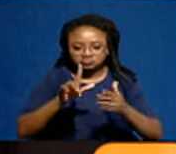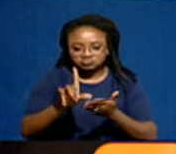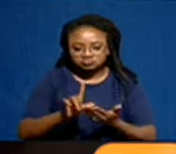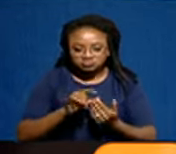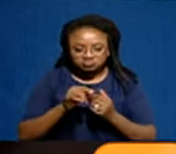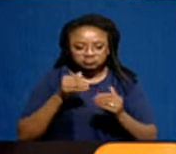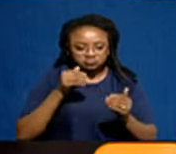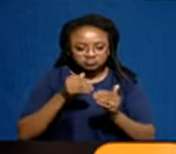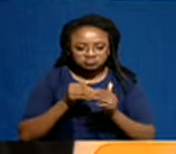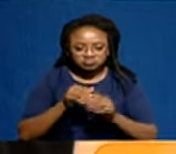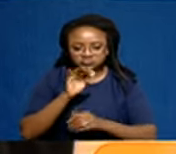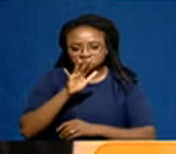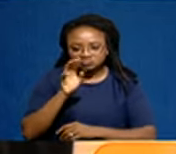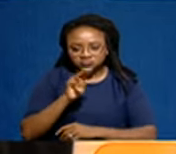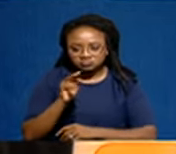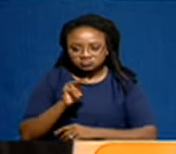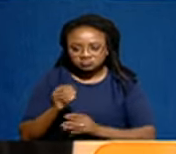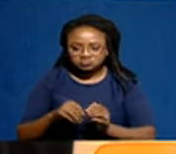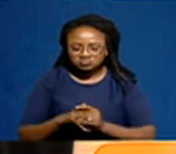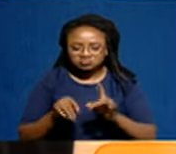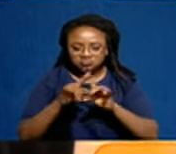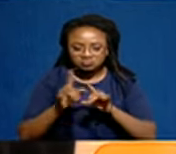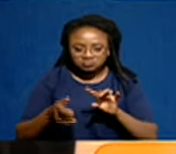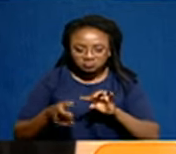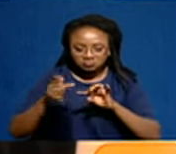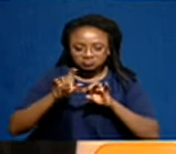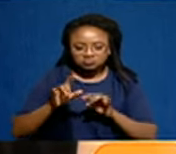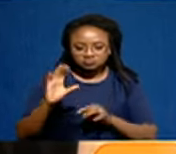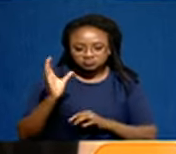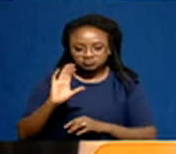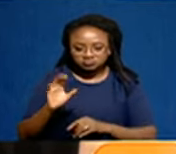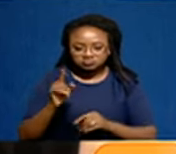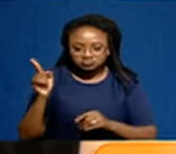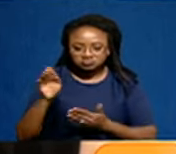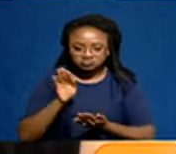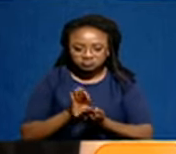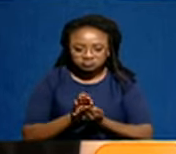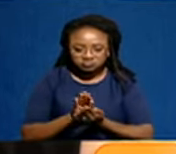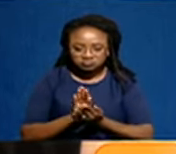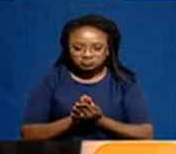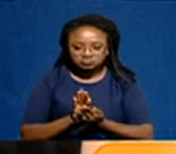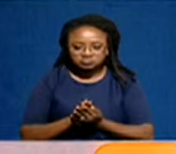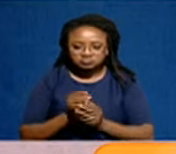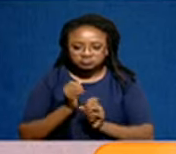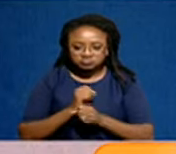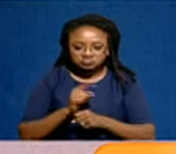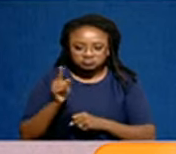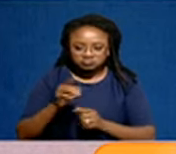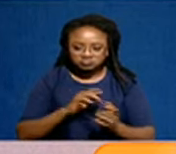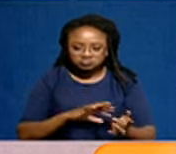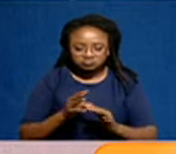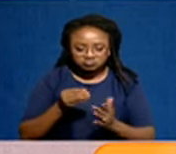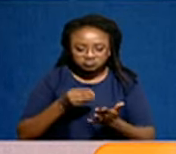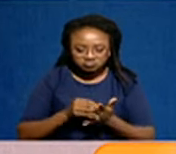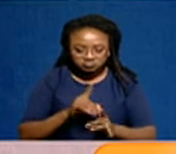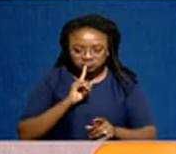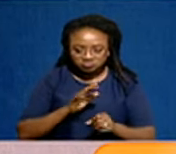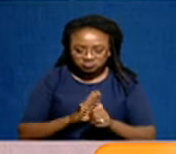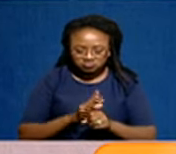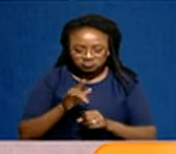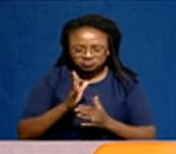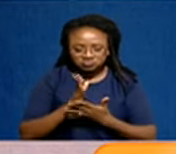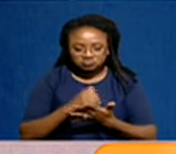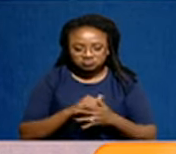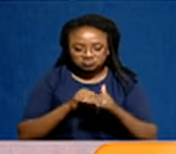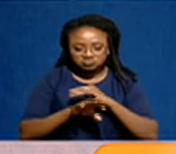to 5 million shillings. To further attract customers, the bank has waived the certificate search fees while promising the sector